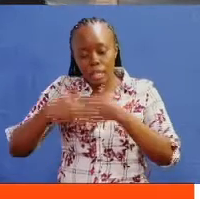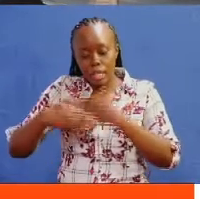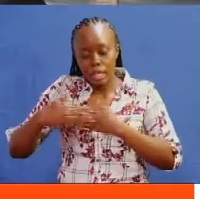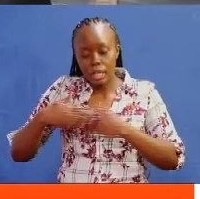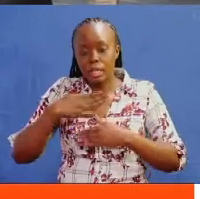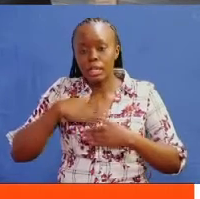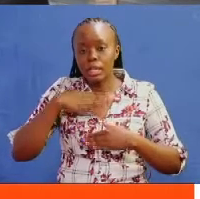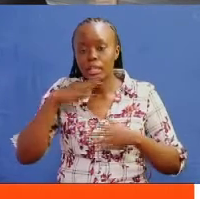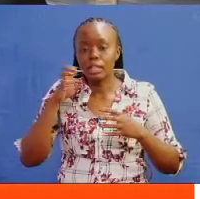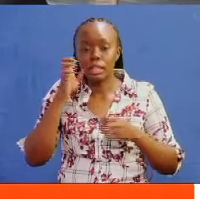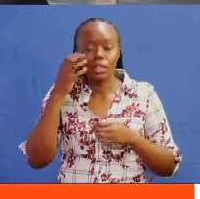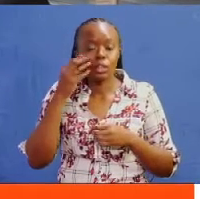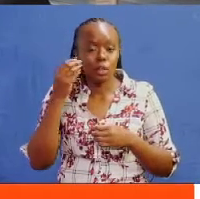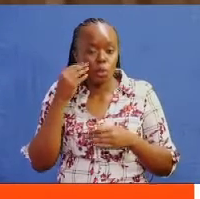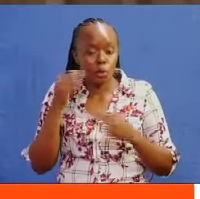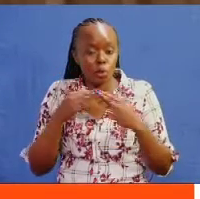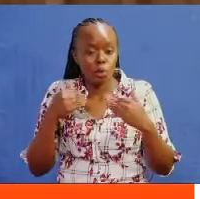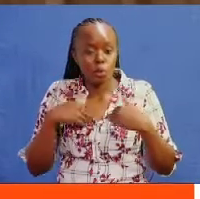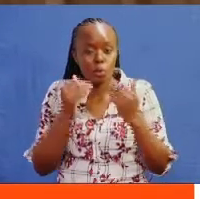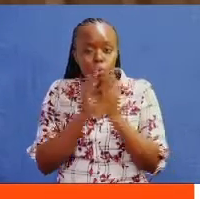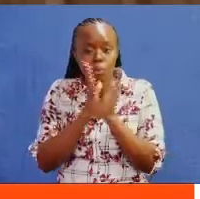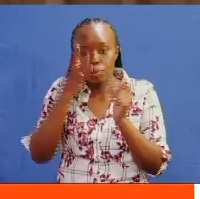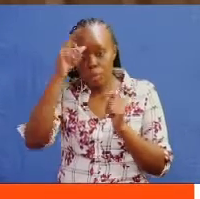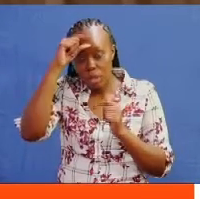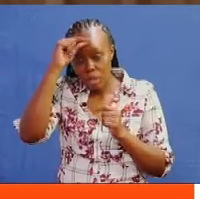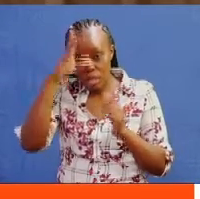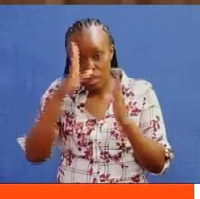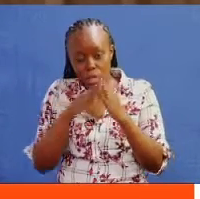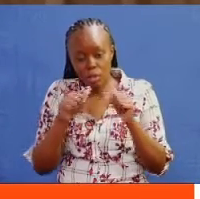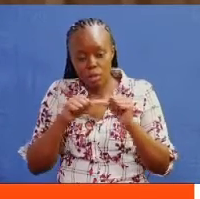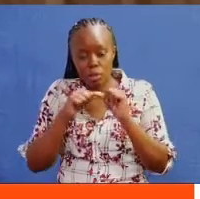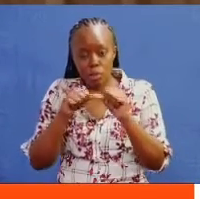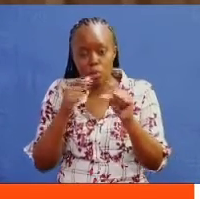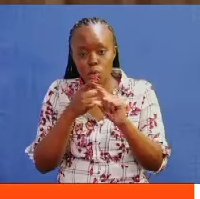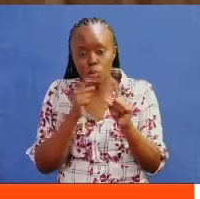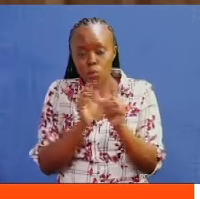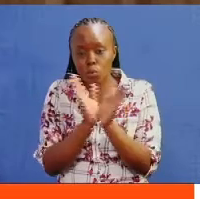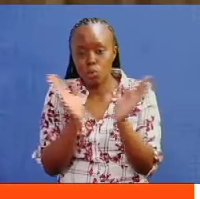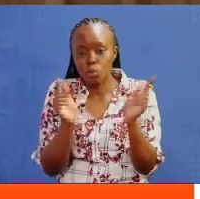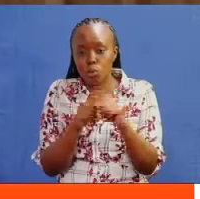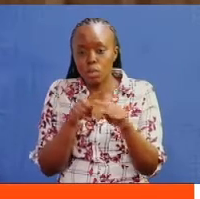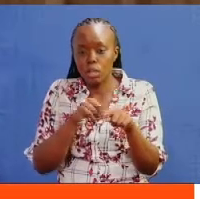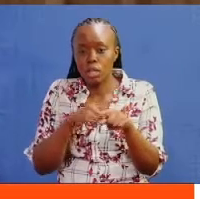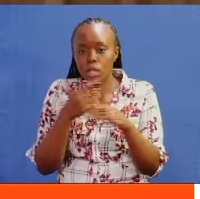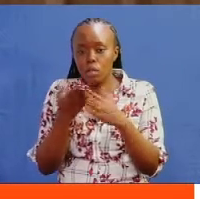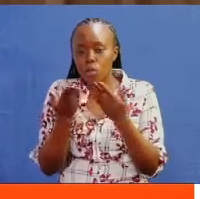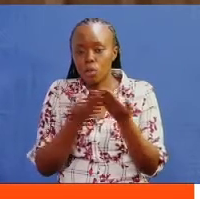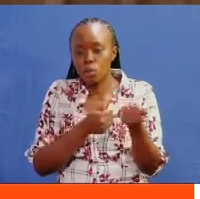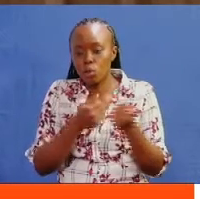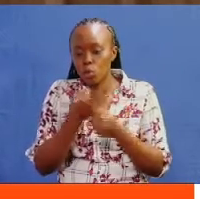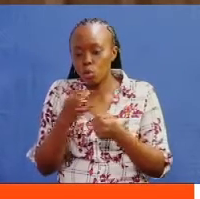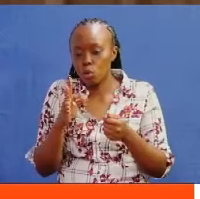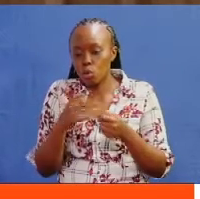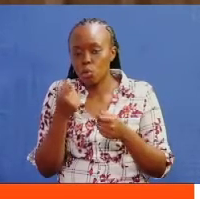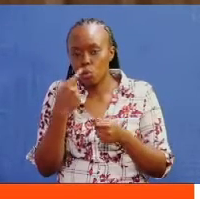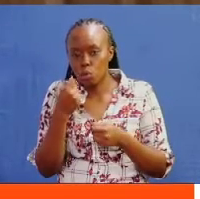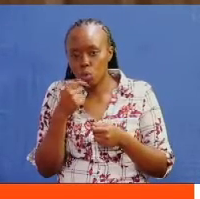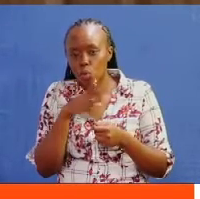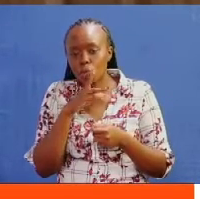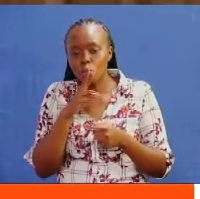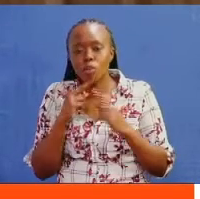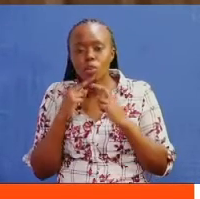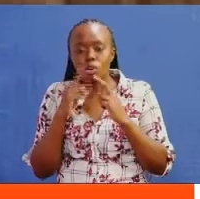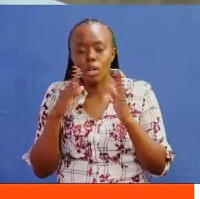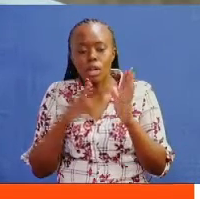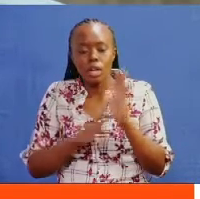the government should do more to ensure the vaccination of the public at a time when deadly variants of the virus are